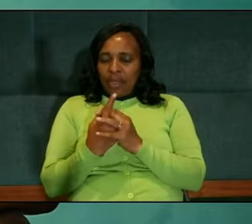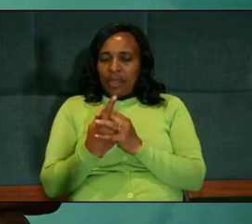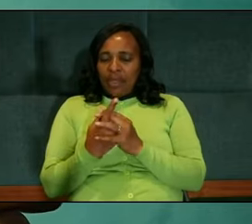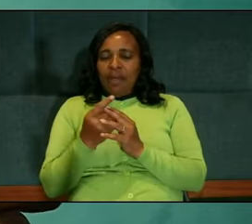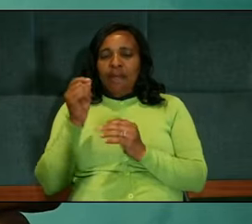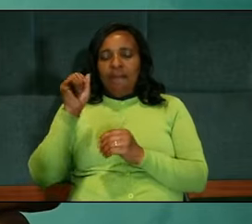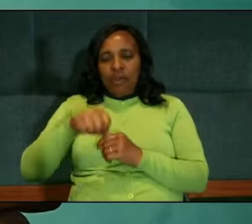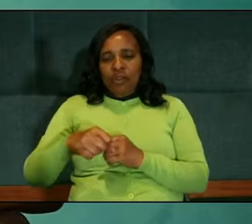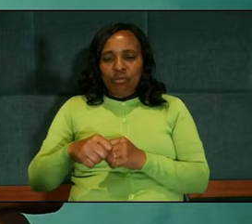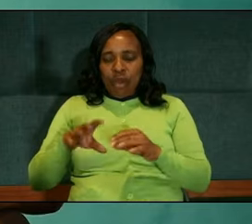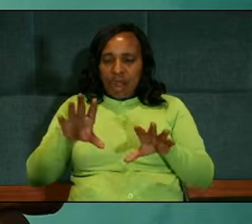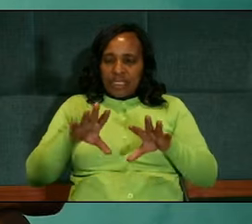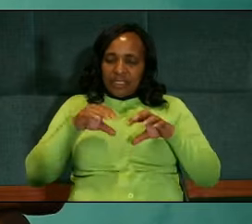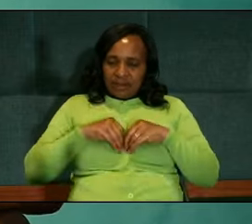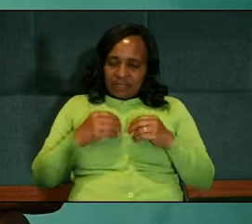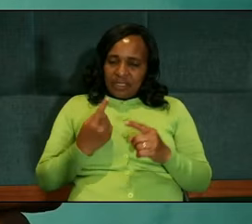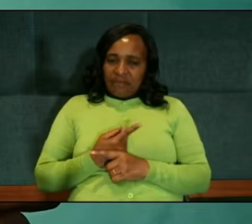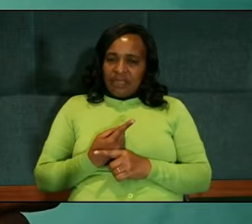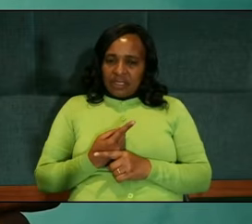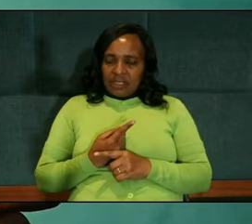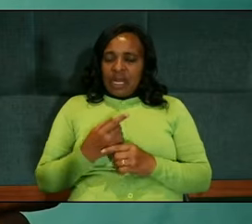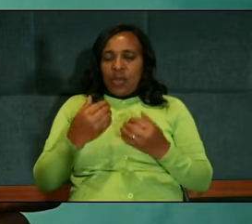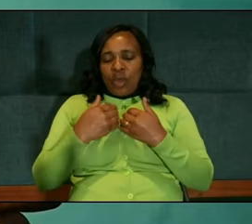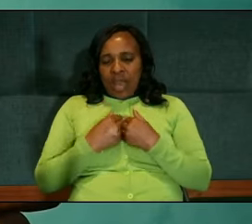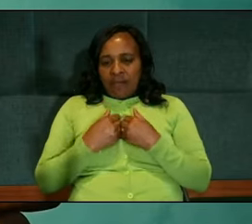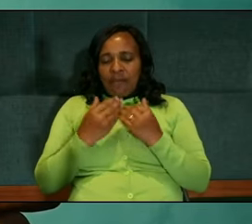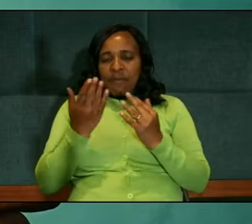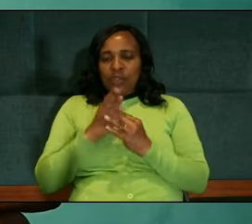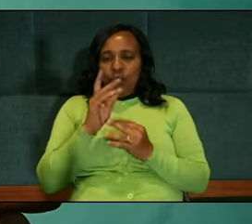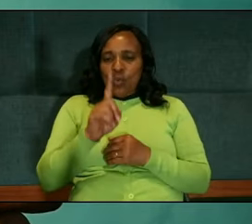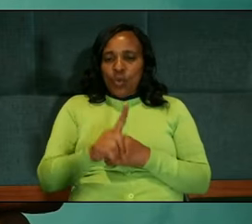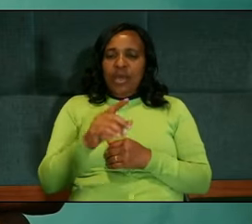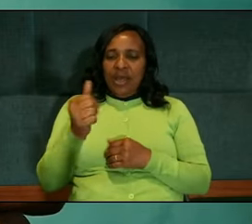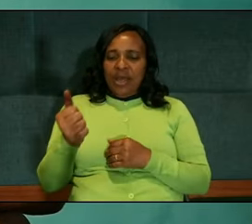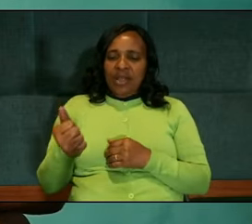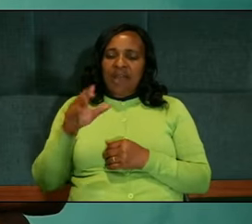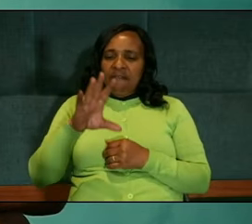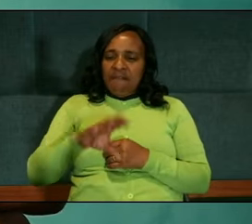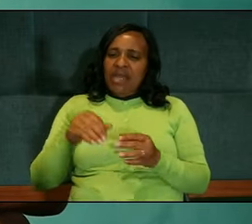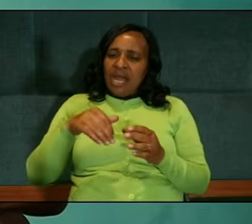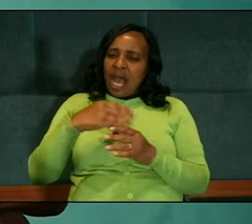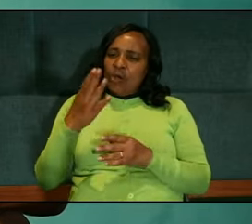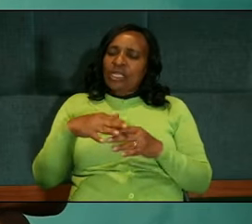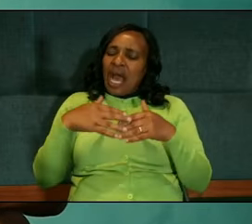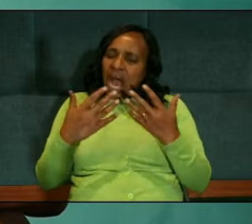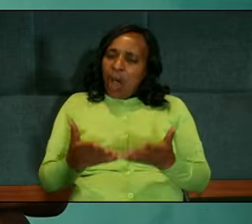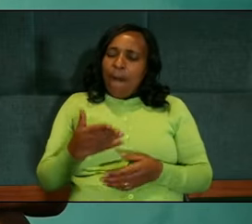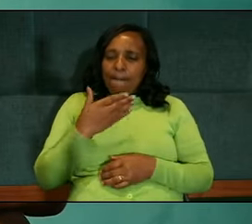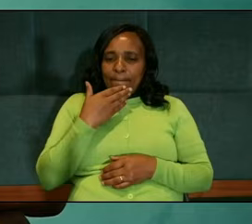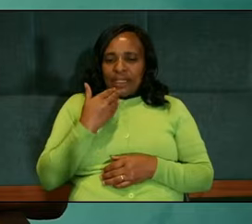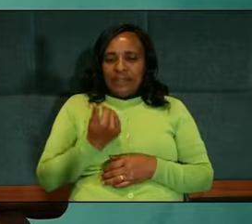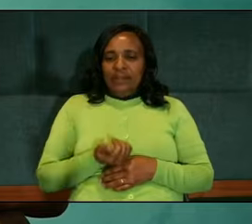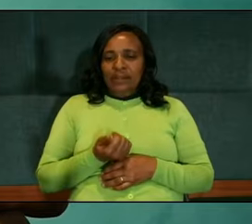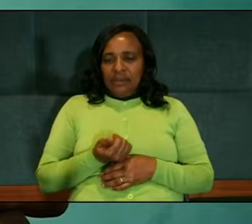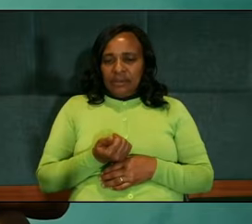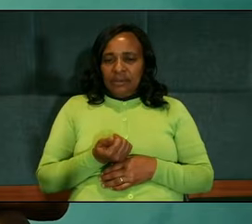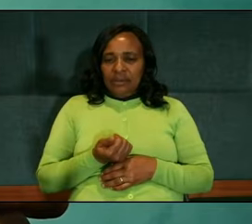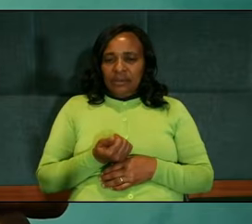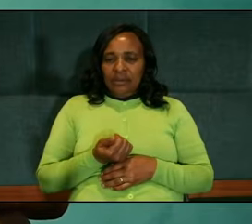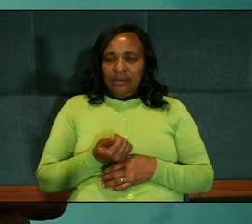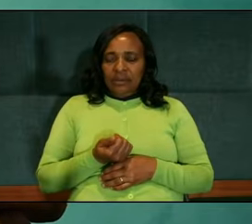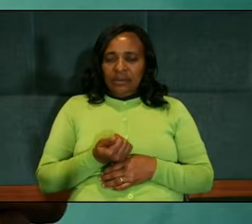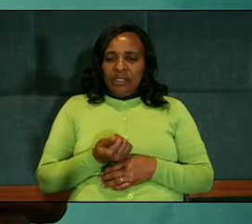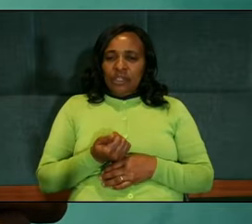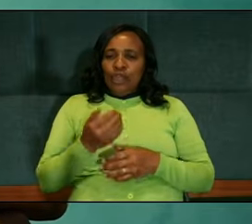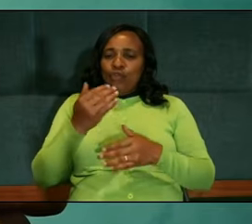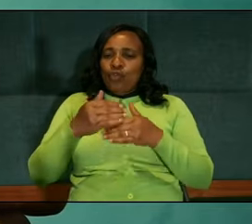supposed to acknowledge the differences that we might have between each other, find out how best we can contribute to